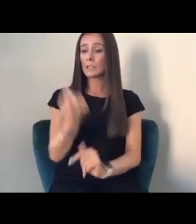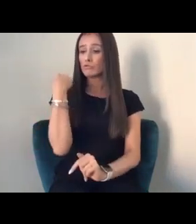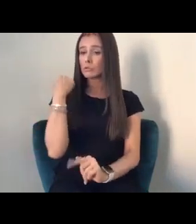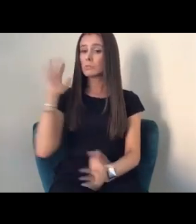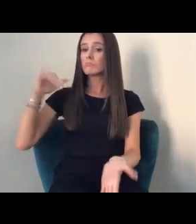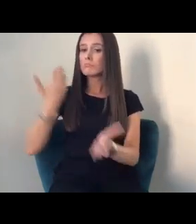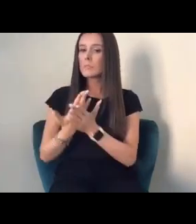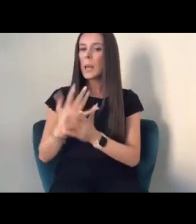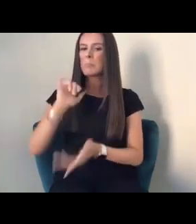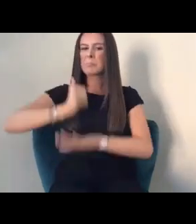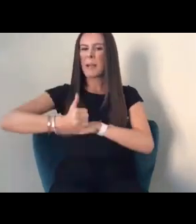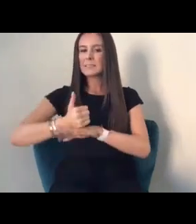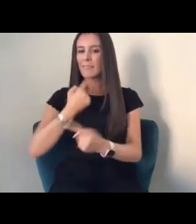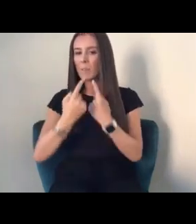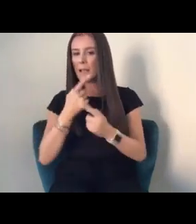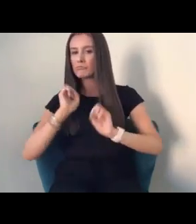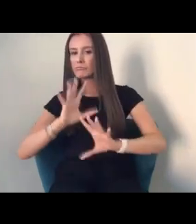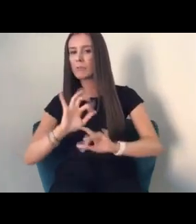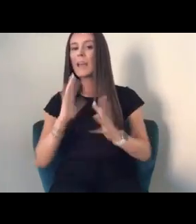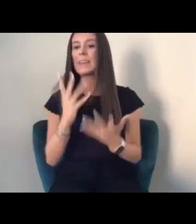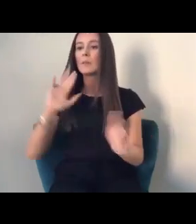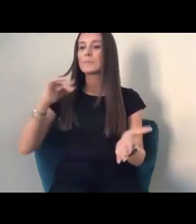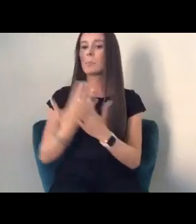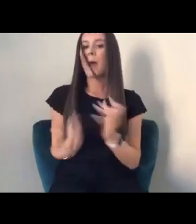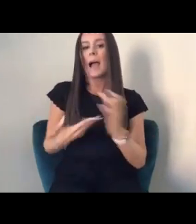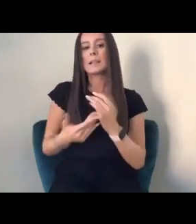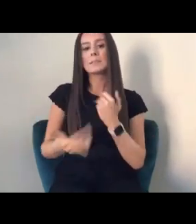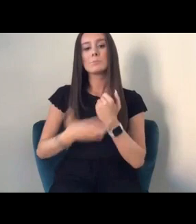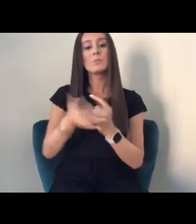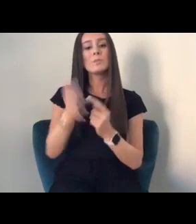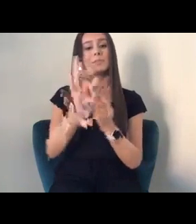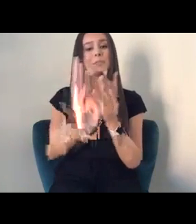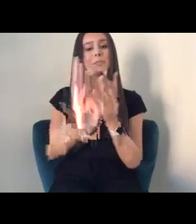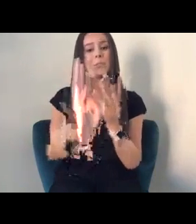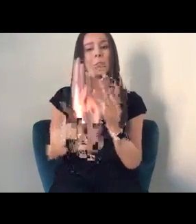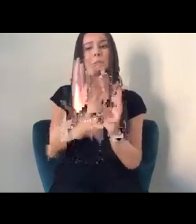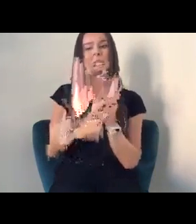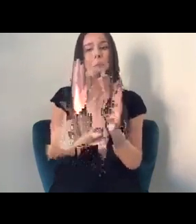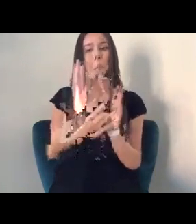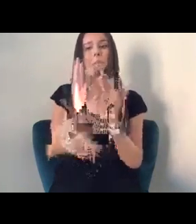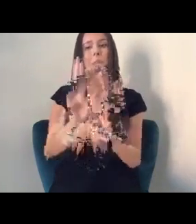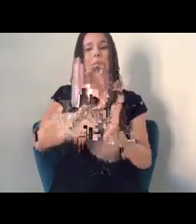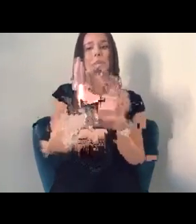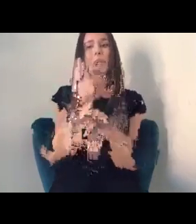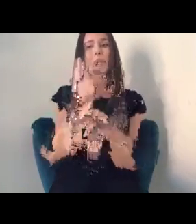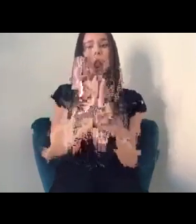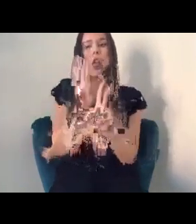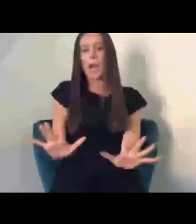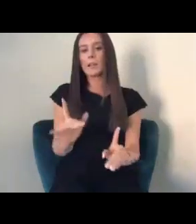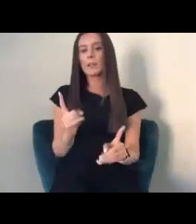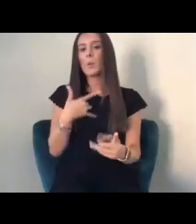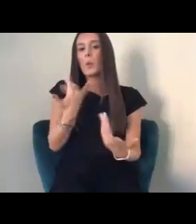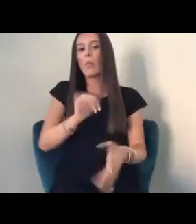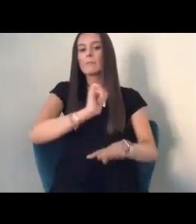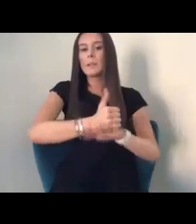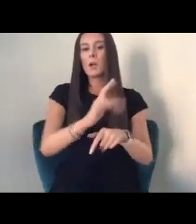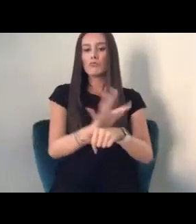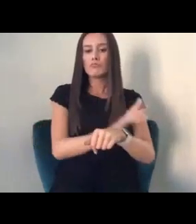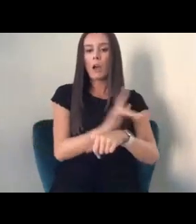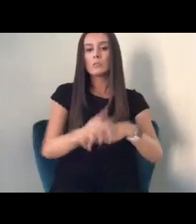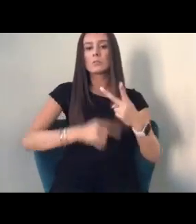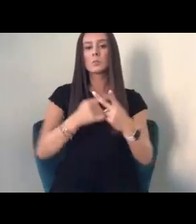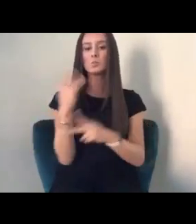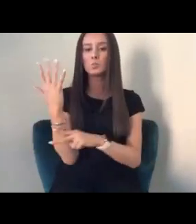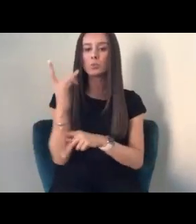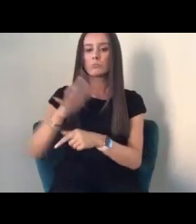on the specific type of ecological mitigation proposed across the route, such as grassland, woodland, and